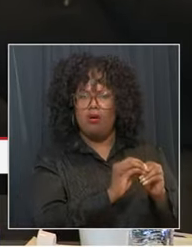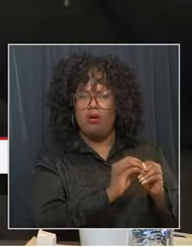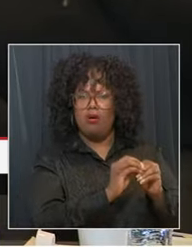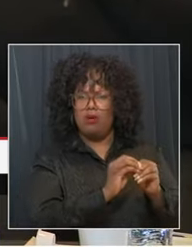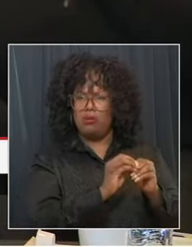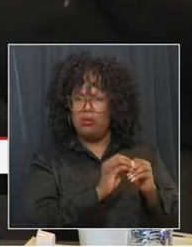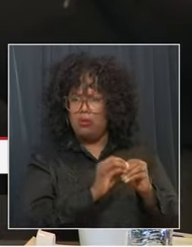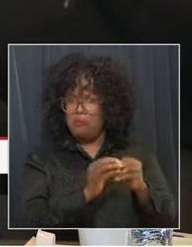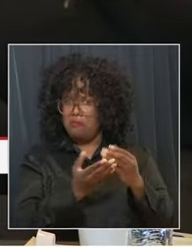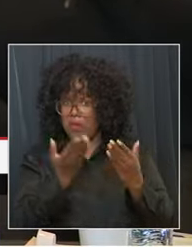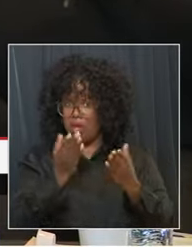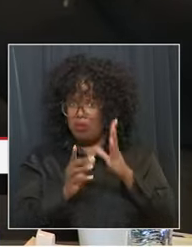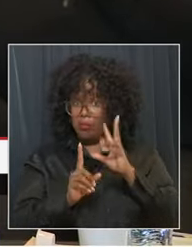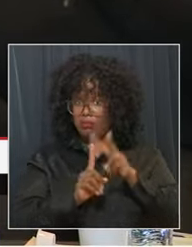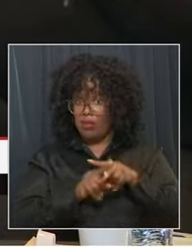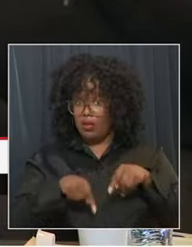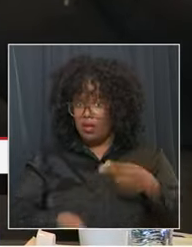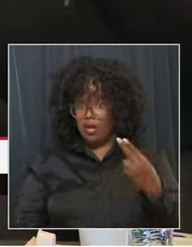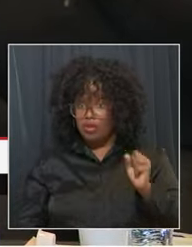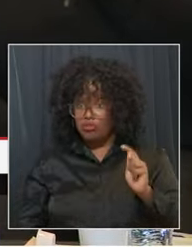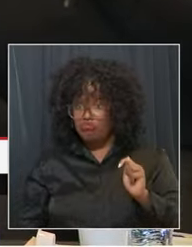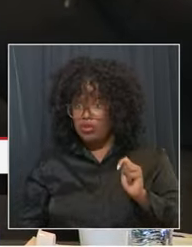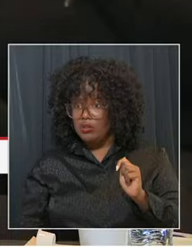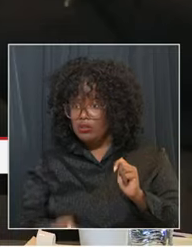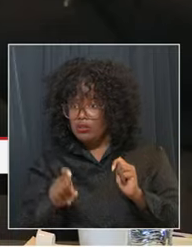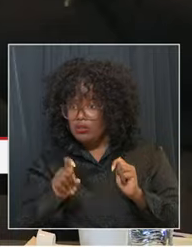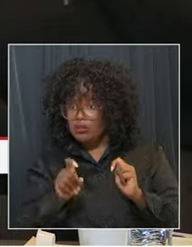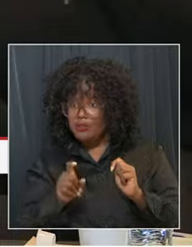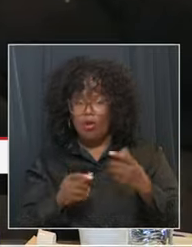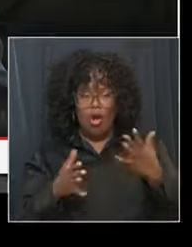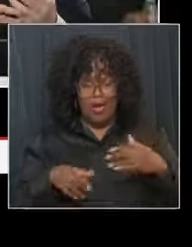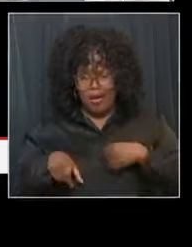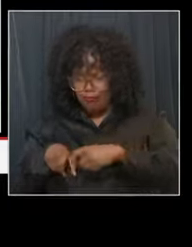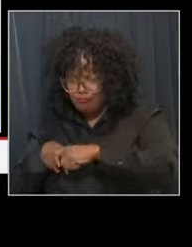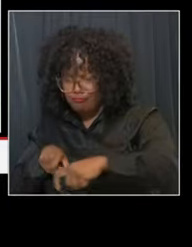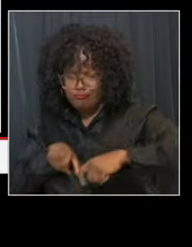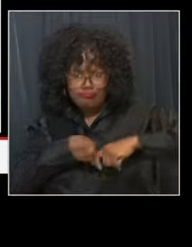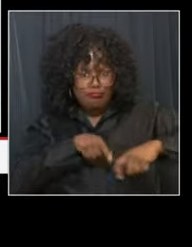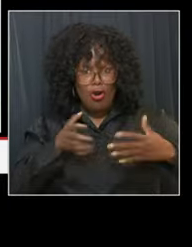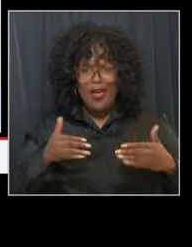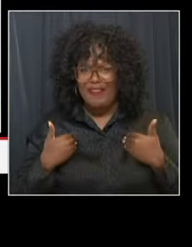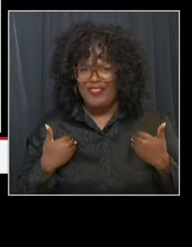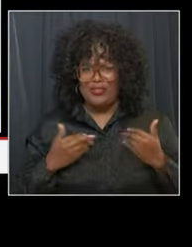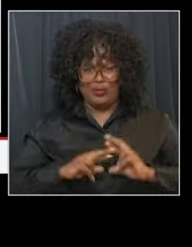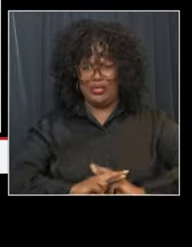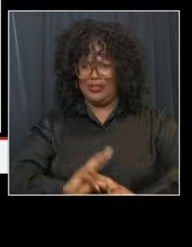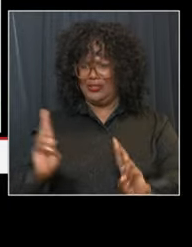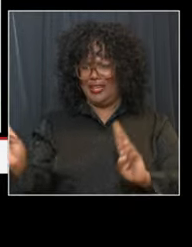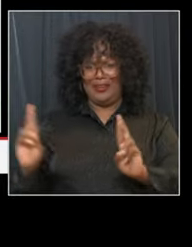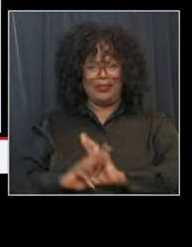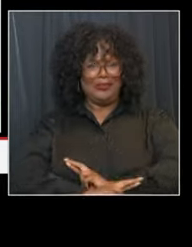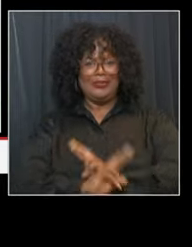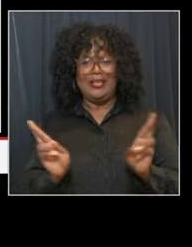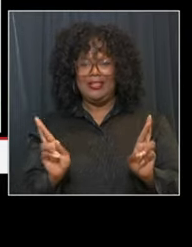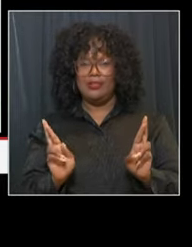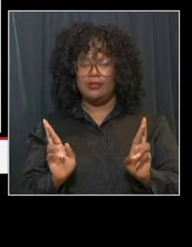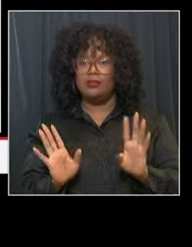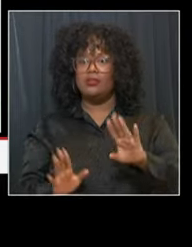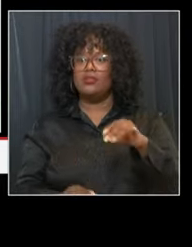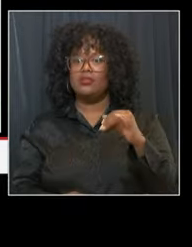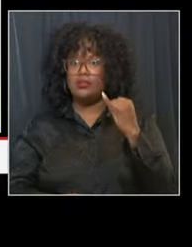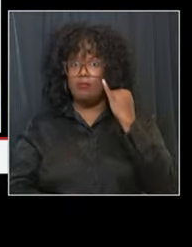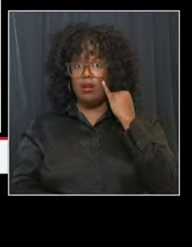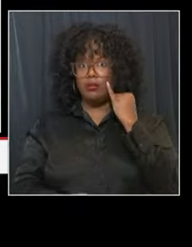infrastructure that we've already built there, though not the tracks, to be able to have a bus service that feels a little bit different in a way